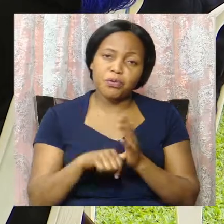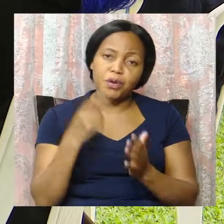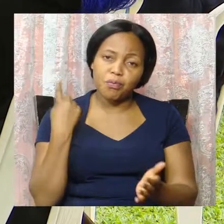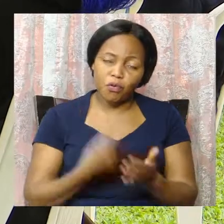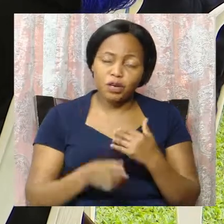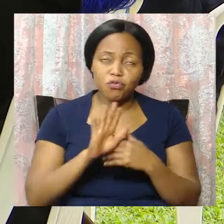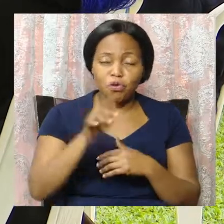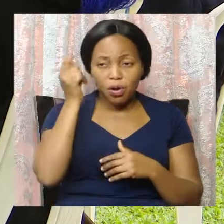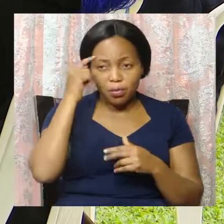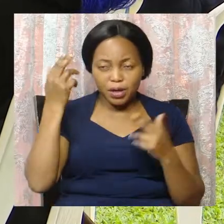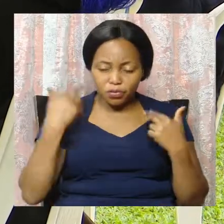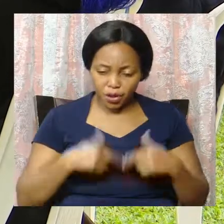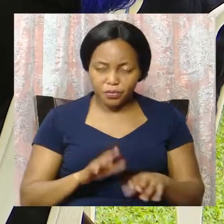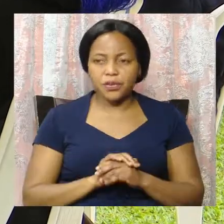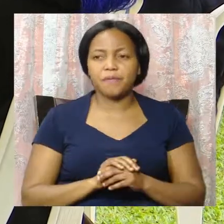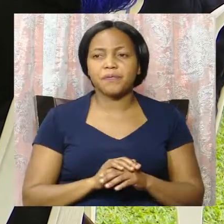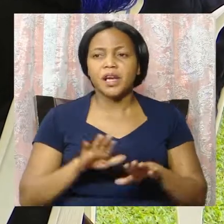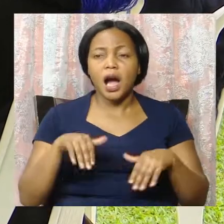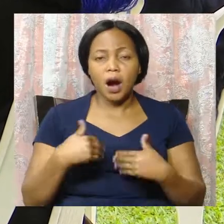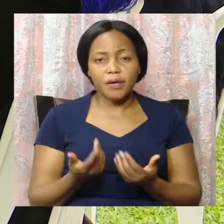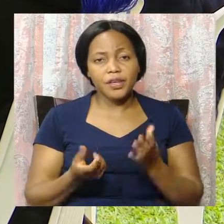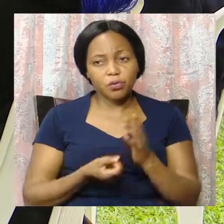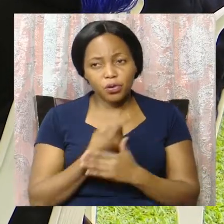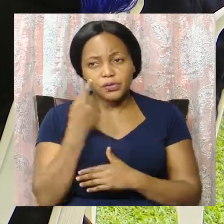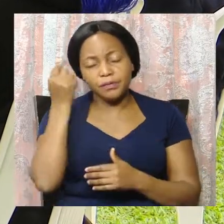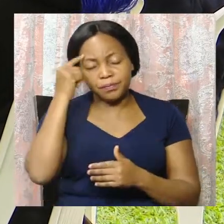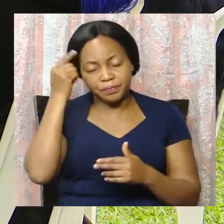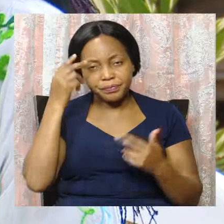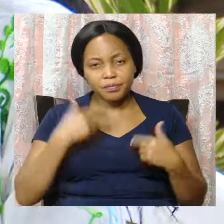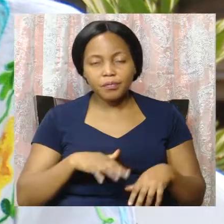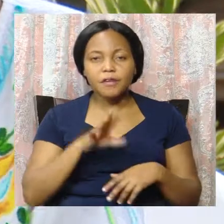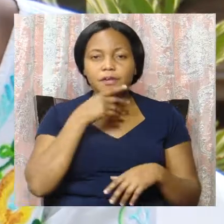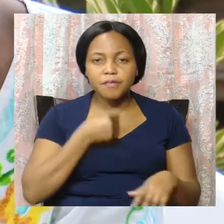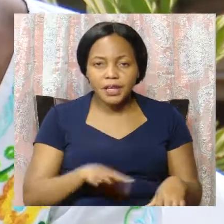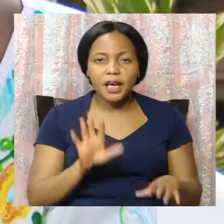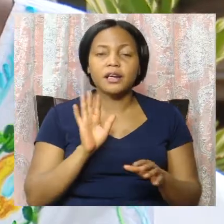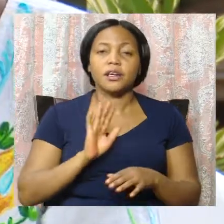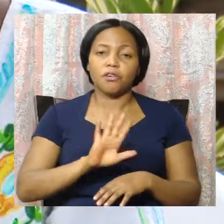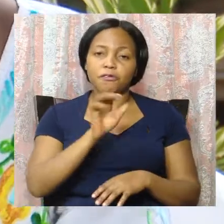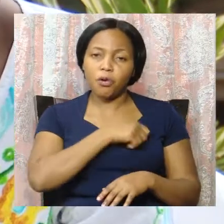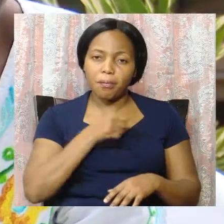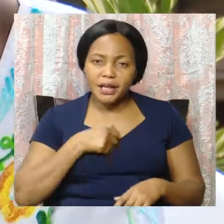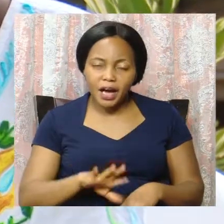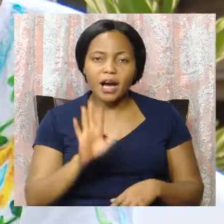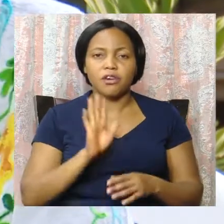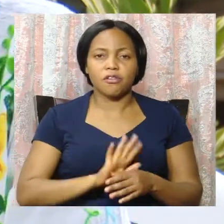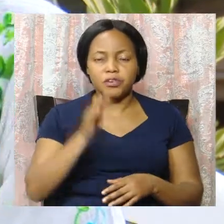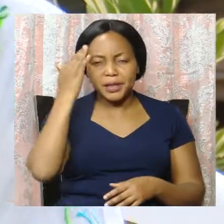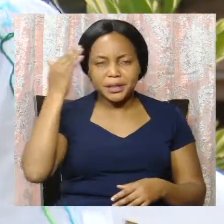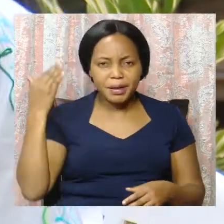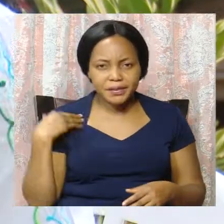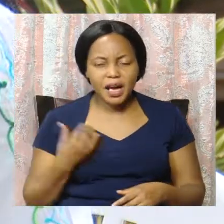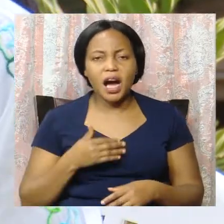your mental health? Or if not your mental health, how have they affected the mental health of your father, of your mother, of your auntie, of